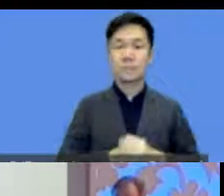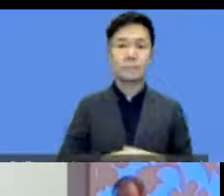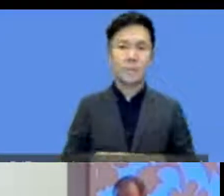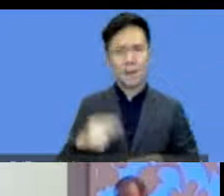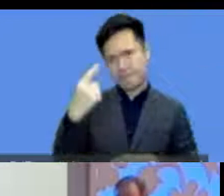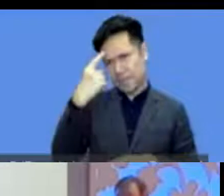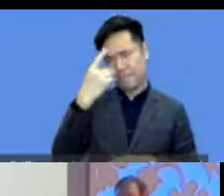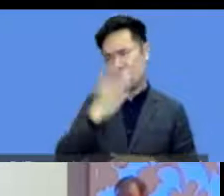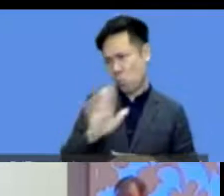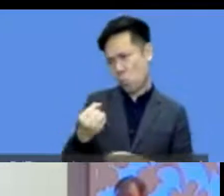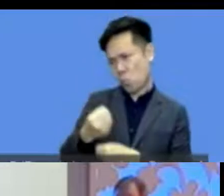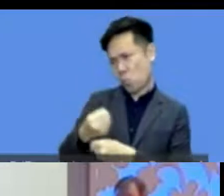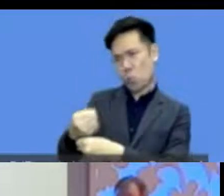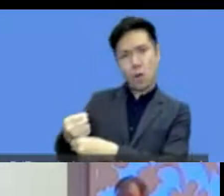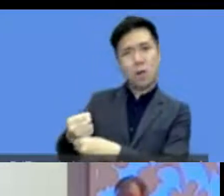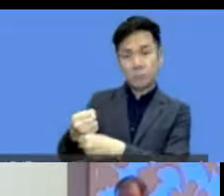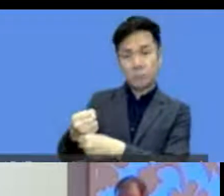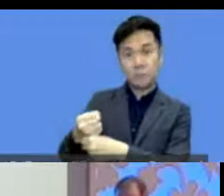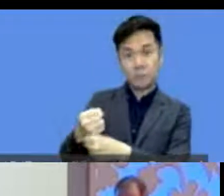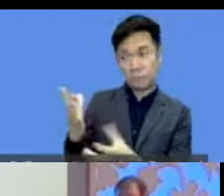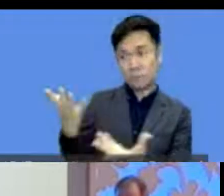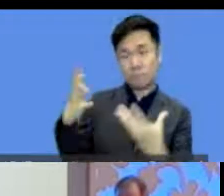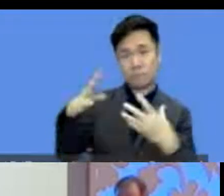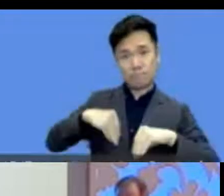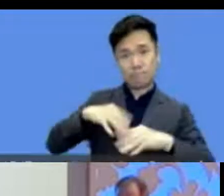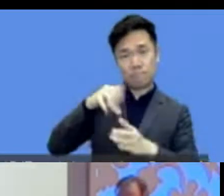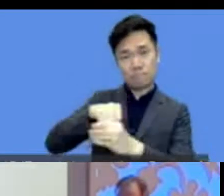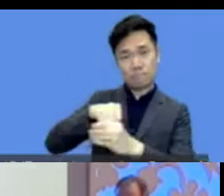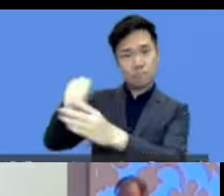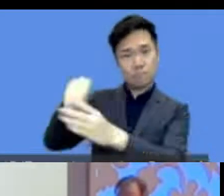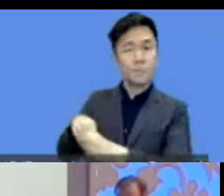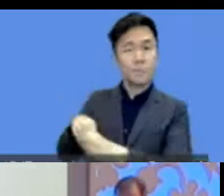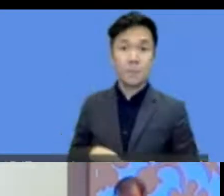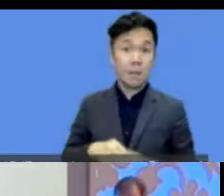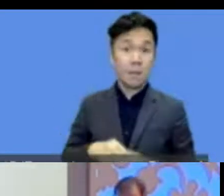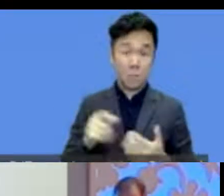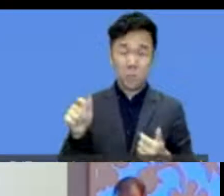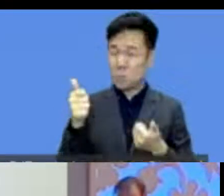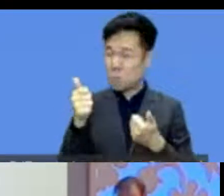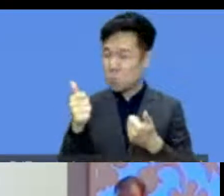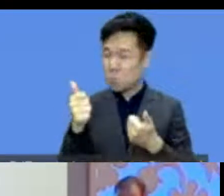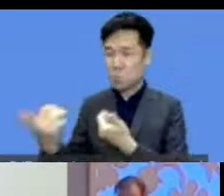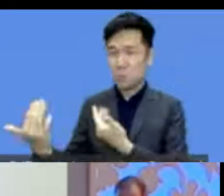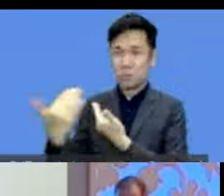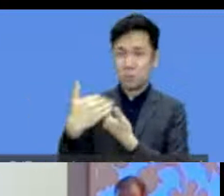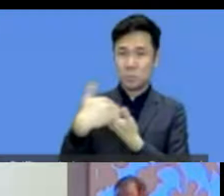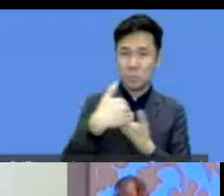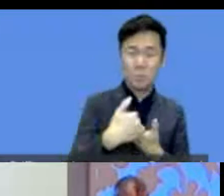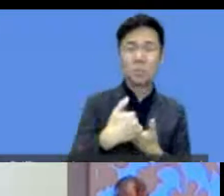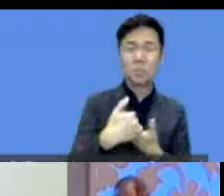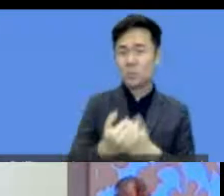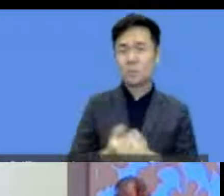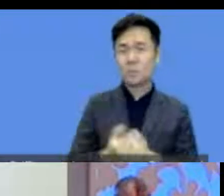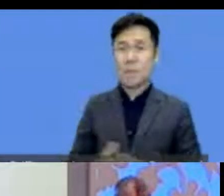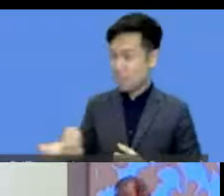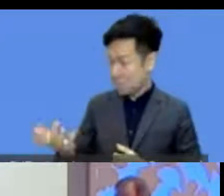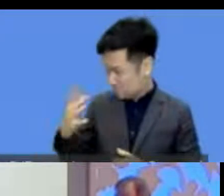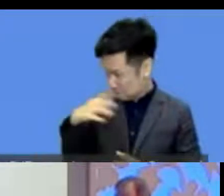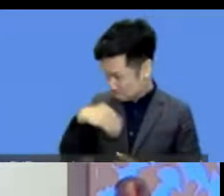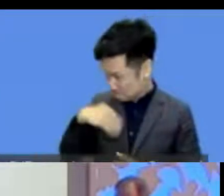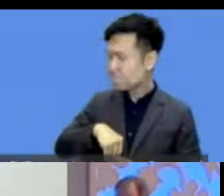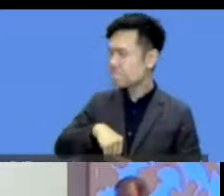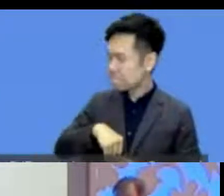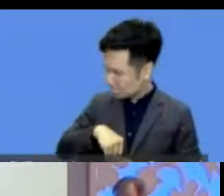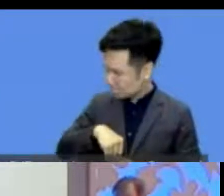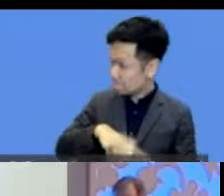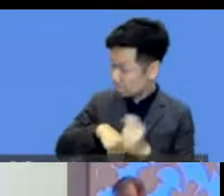functional participation of learners, making it a meaningful engagement and giving them meaningful learning outcome